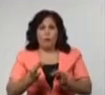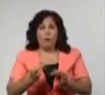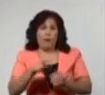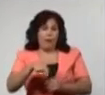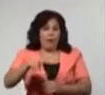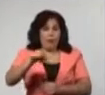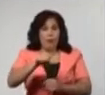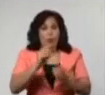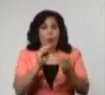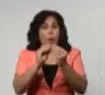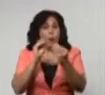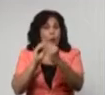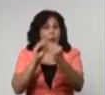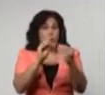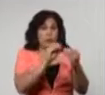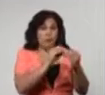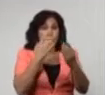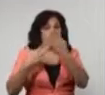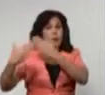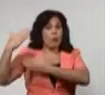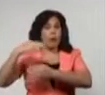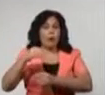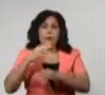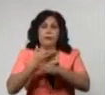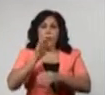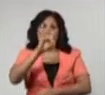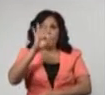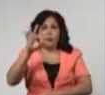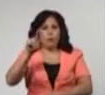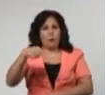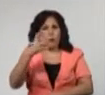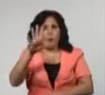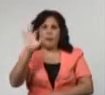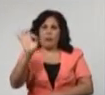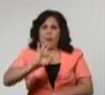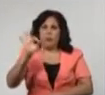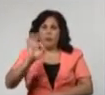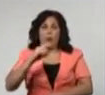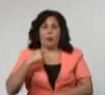infected person who might have arrived there from somewhere else.